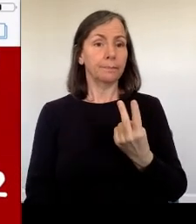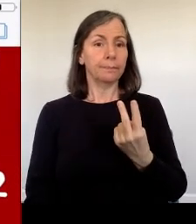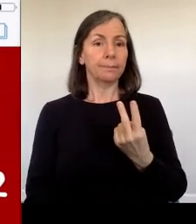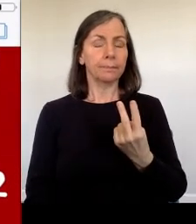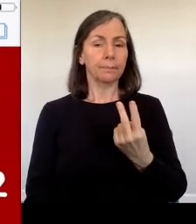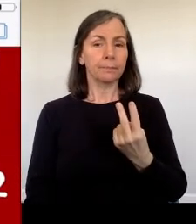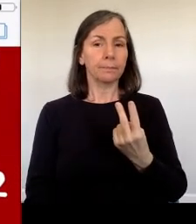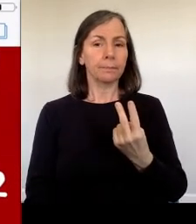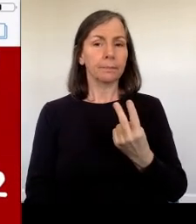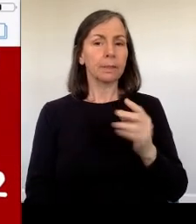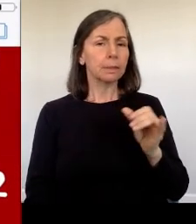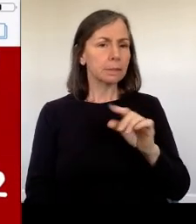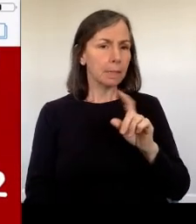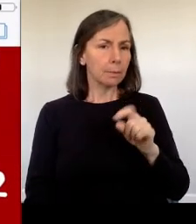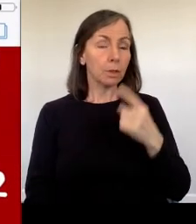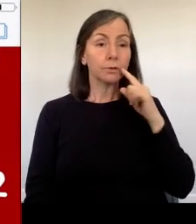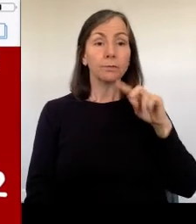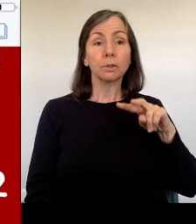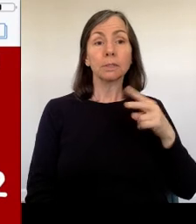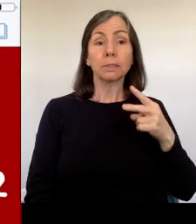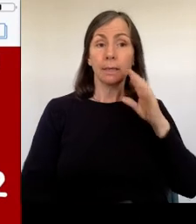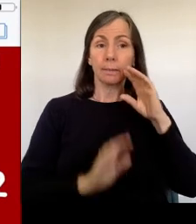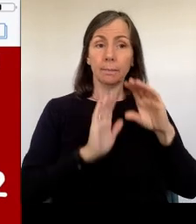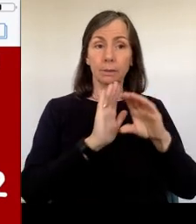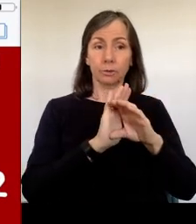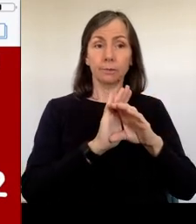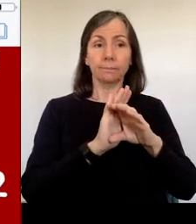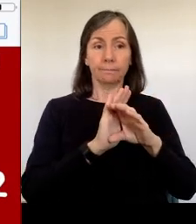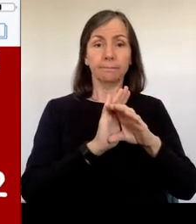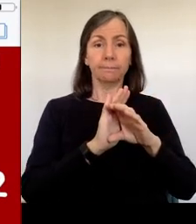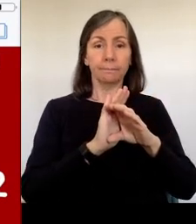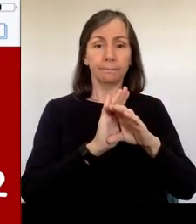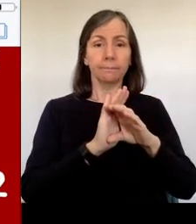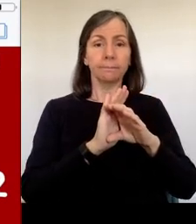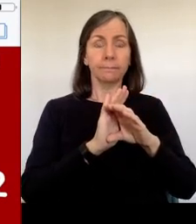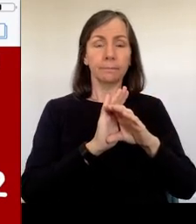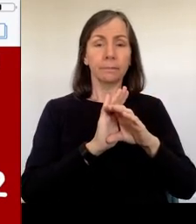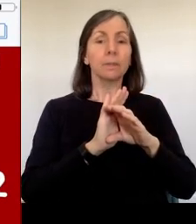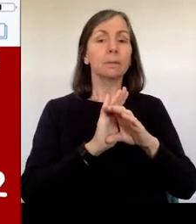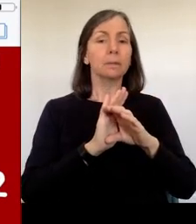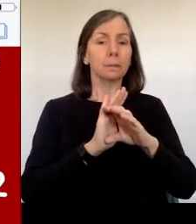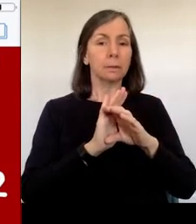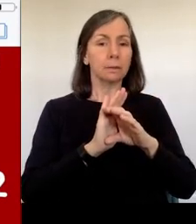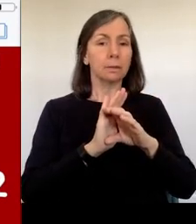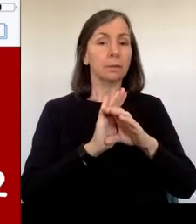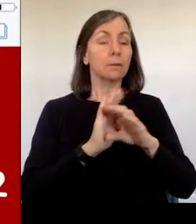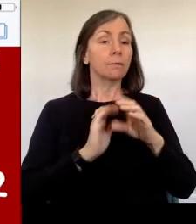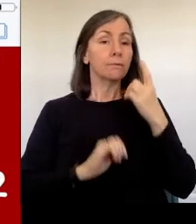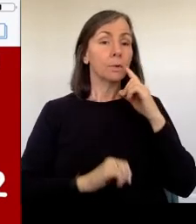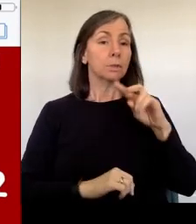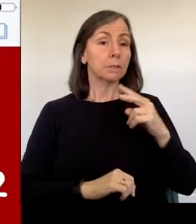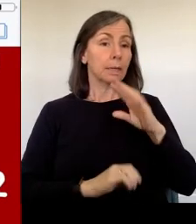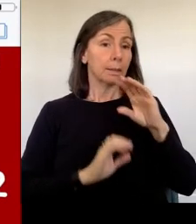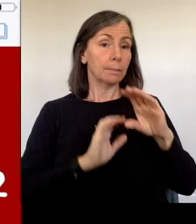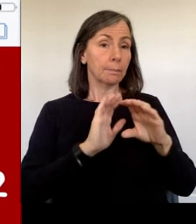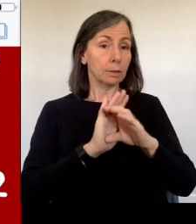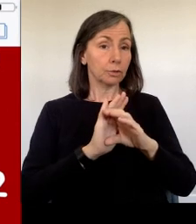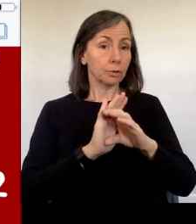Same question for your second picture though. For your second picture, did your graph match your motion shot